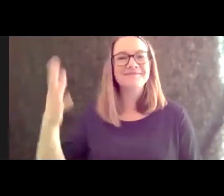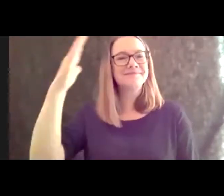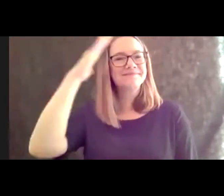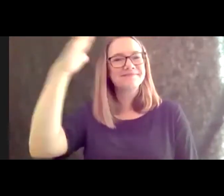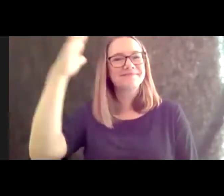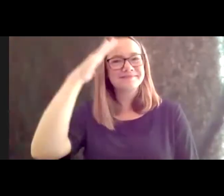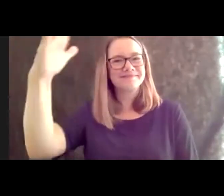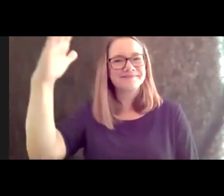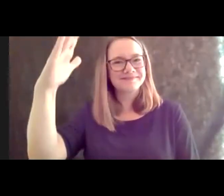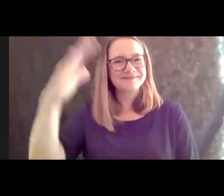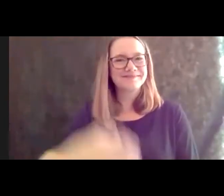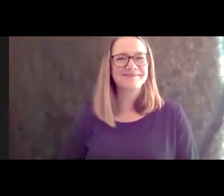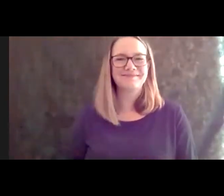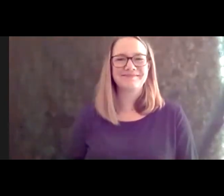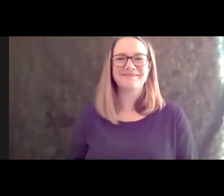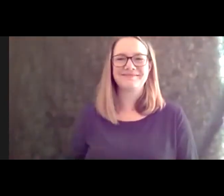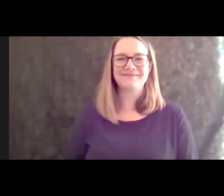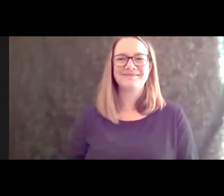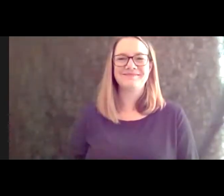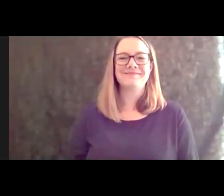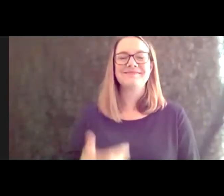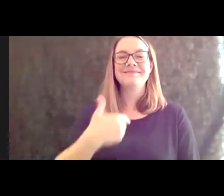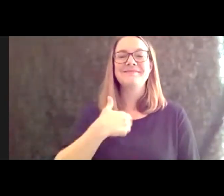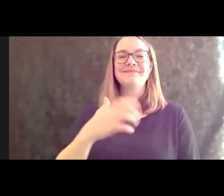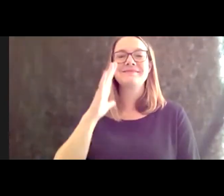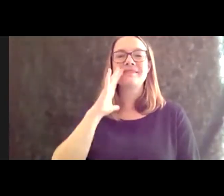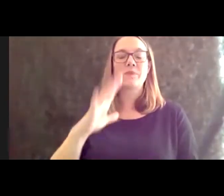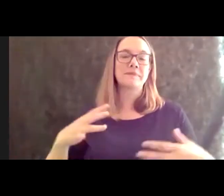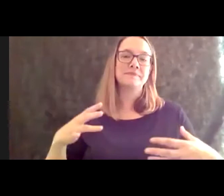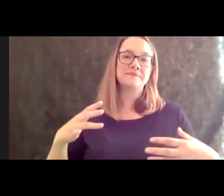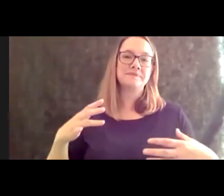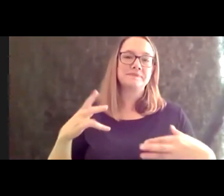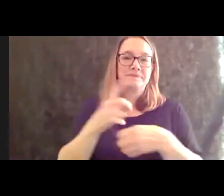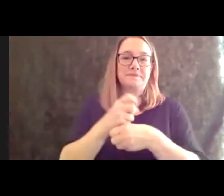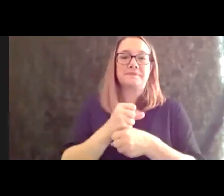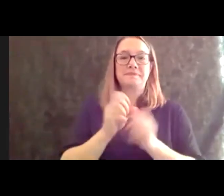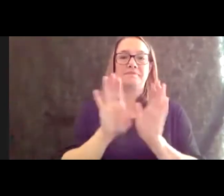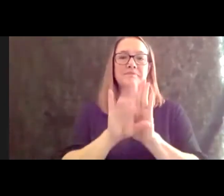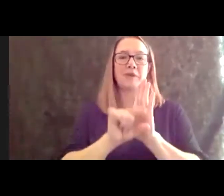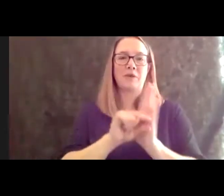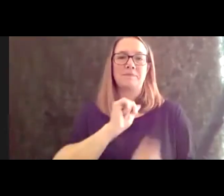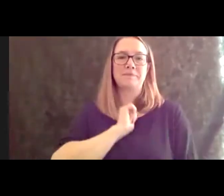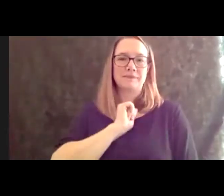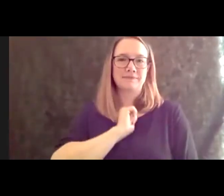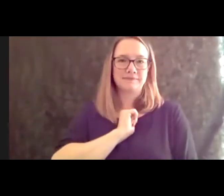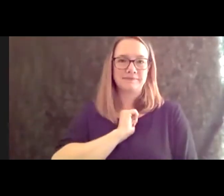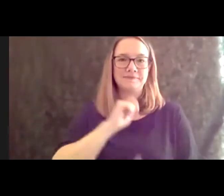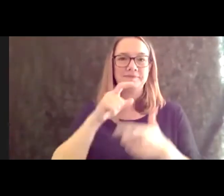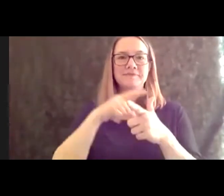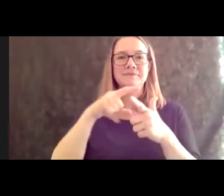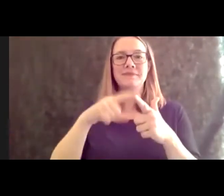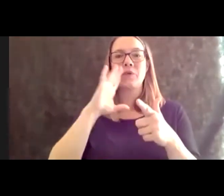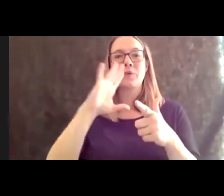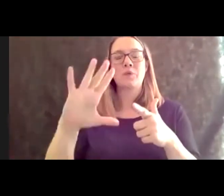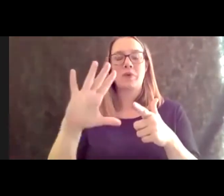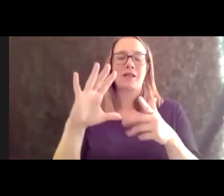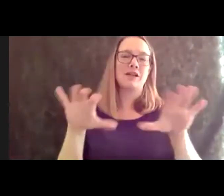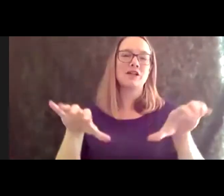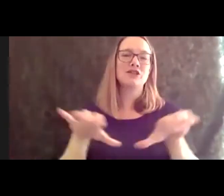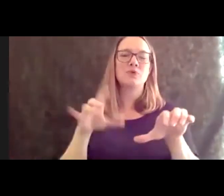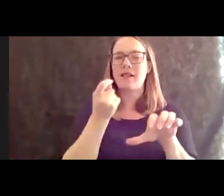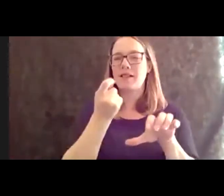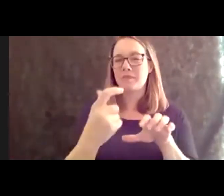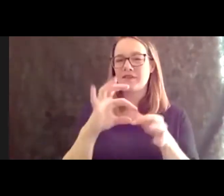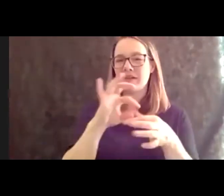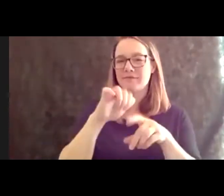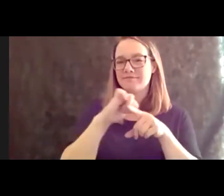Hello. So I'll give a quick background about myself, and then we'll go through a little exercise, and then I'll